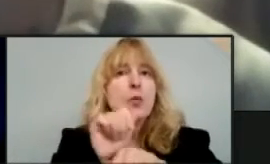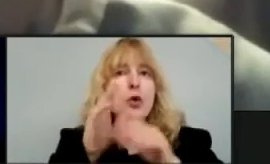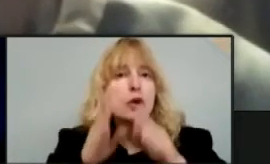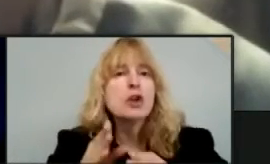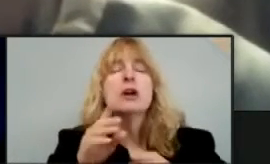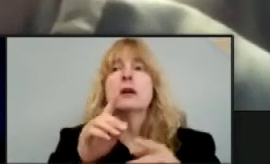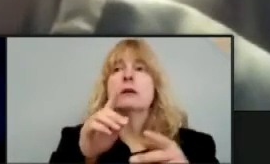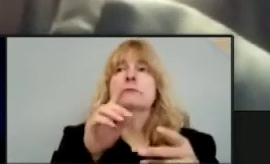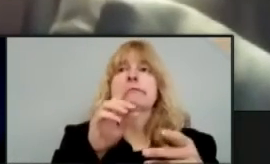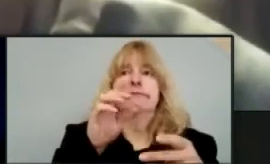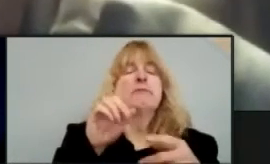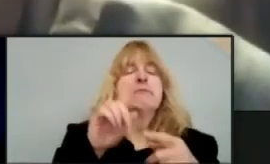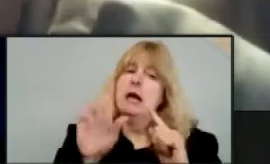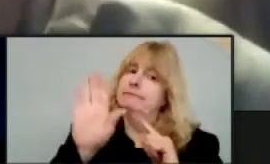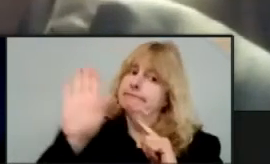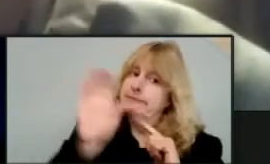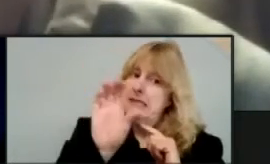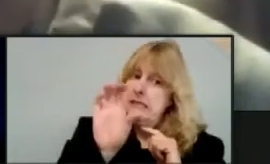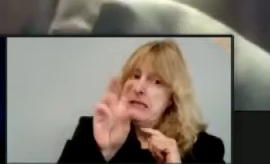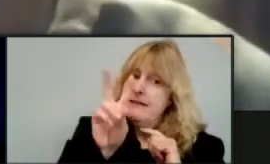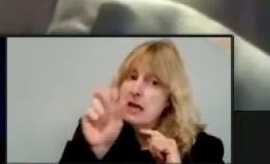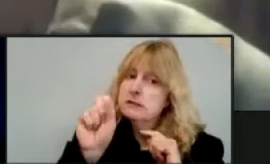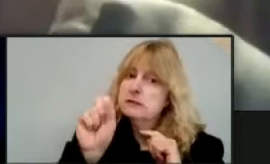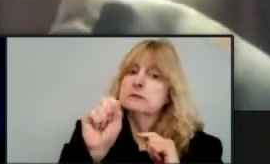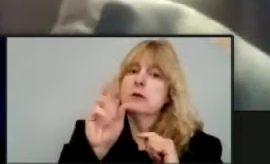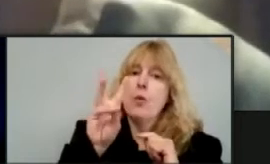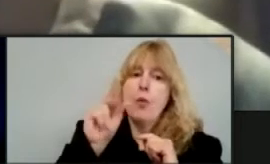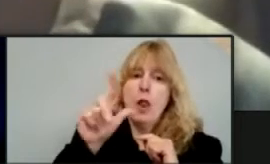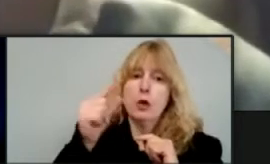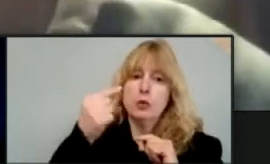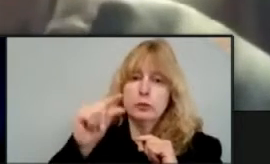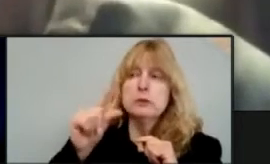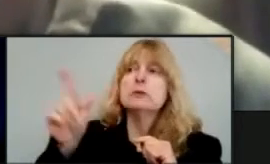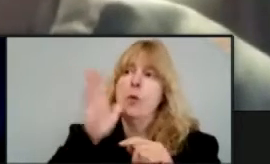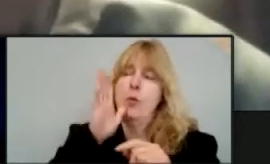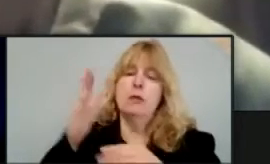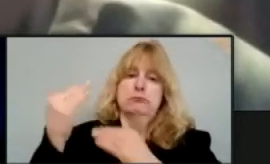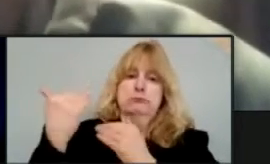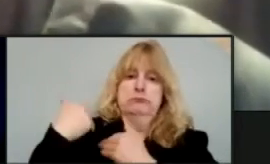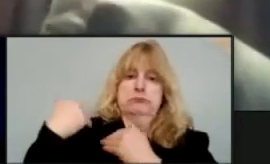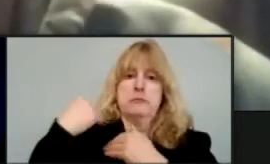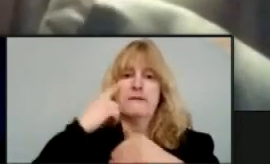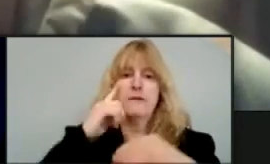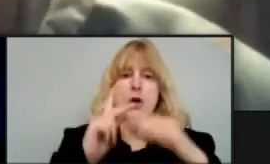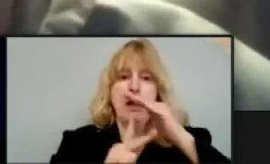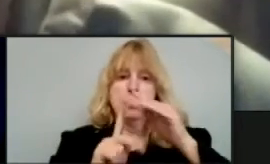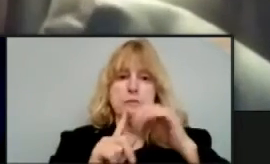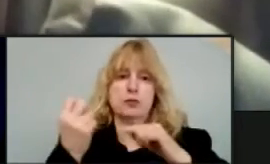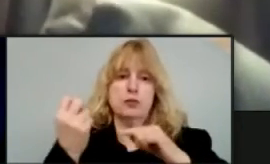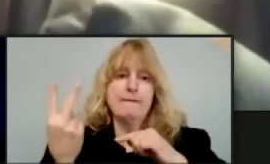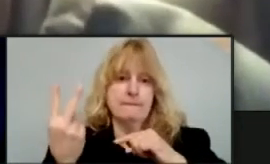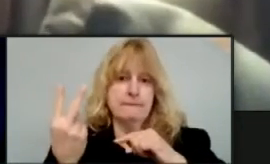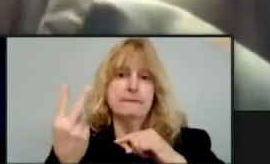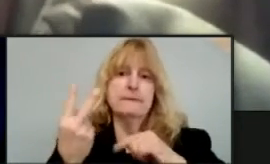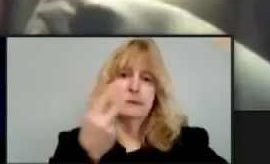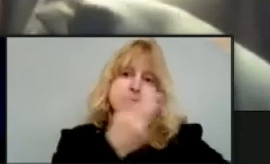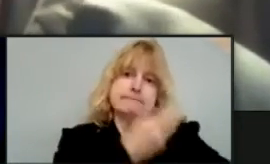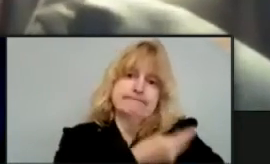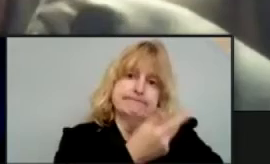Walgreens will take the lead for K-12. As far as nonprofits that help that work with students,